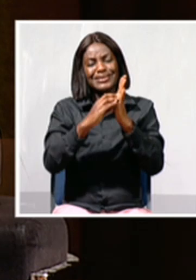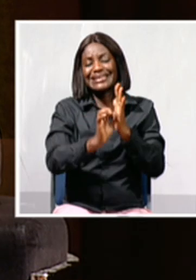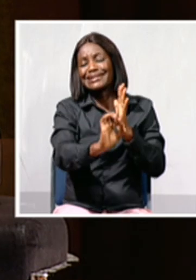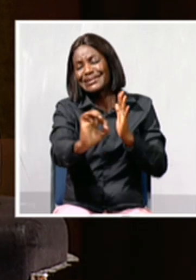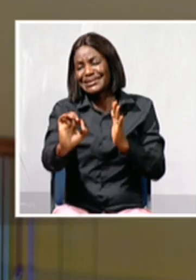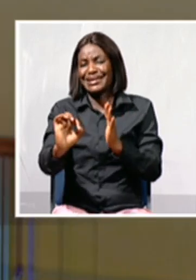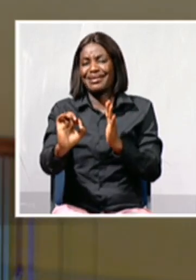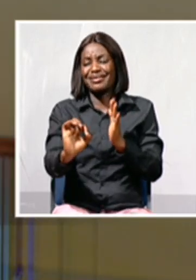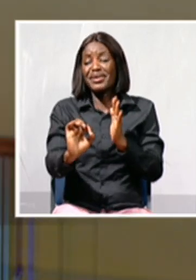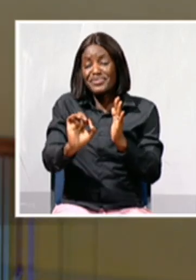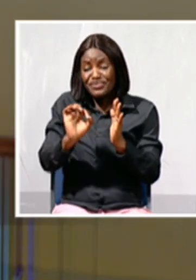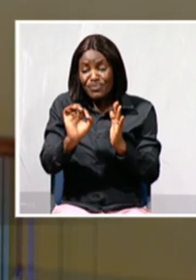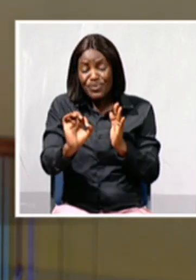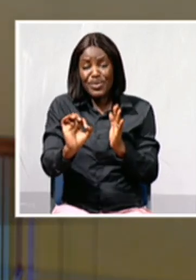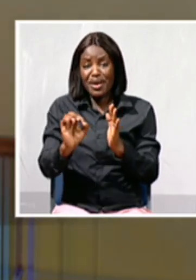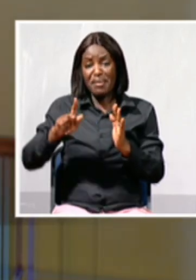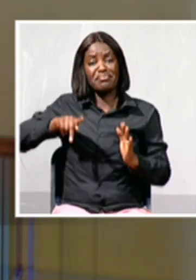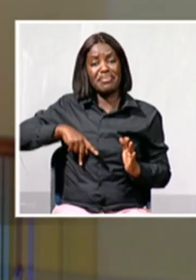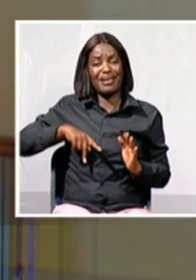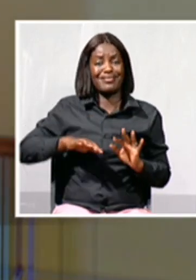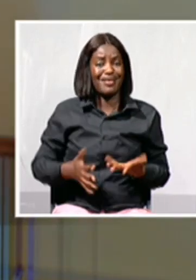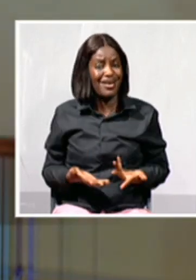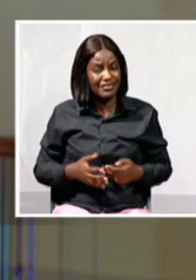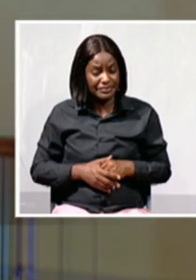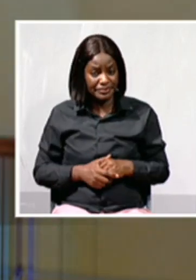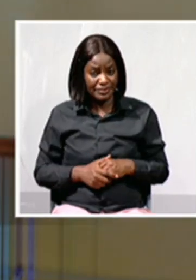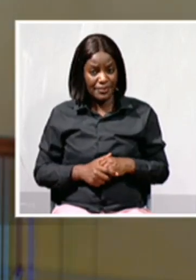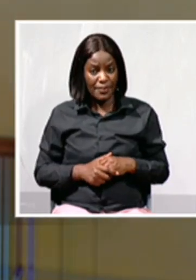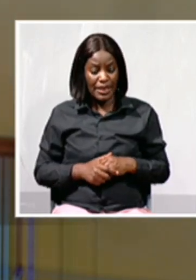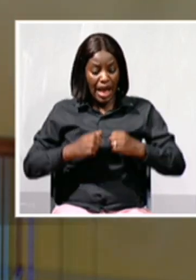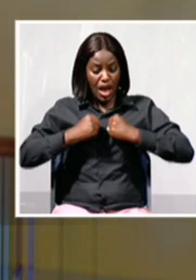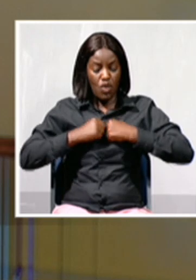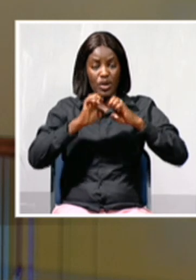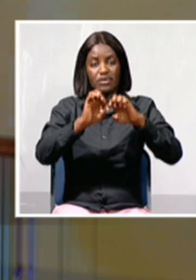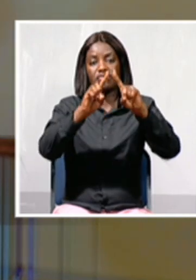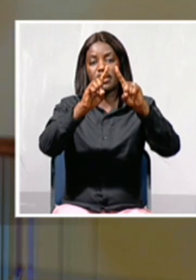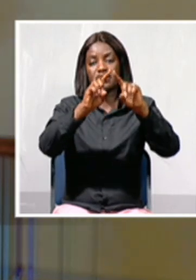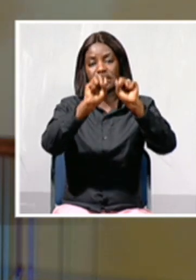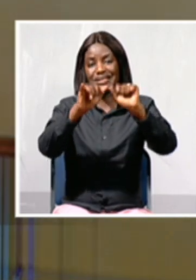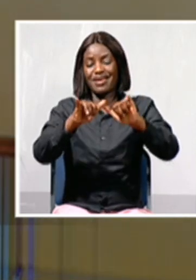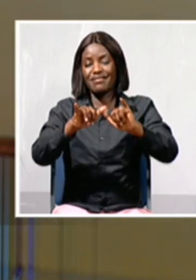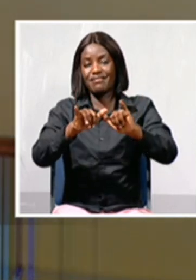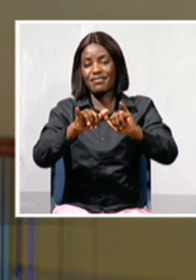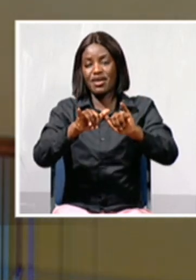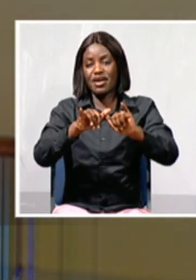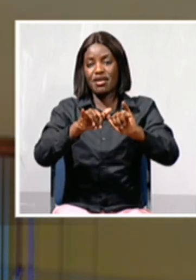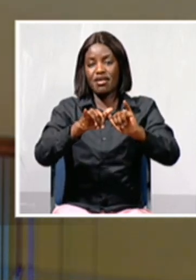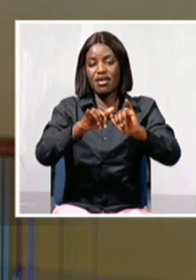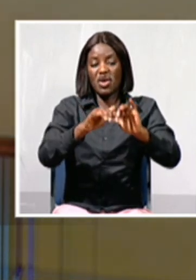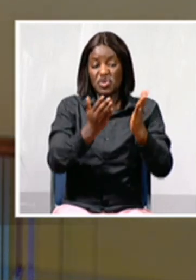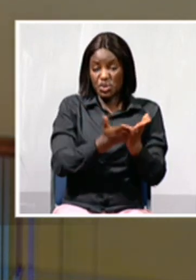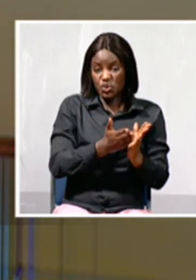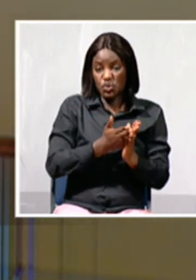So, for example, in our education system, you have formal and informal education. So teaching does not only